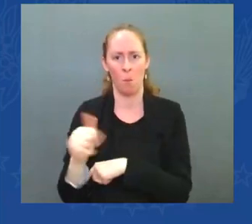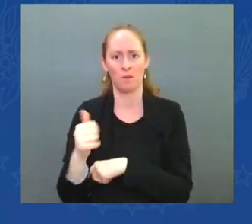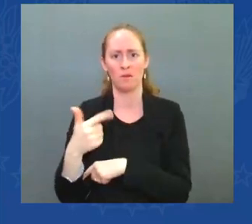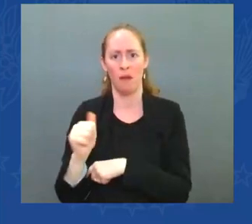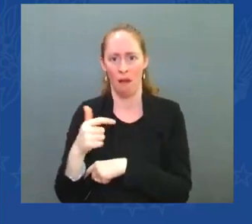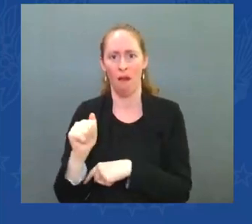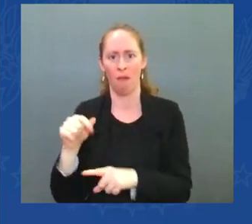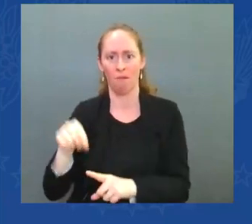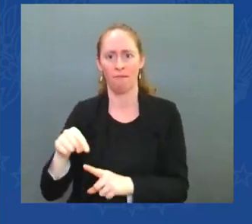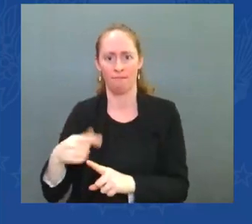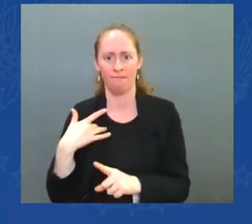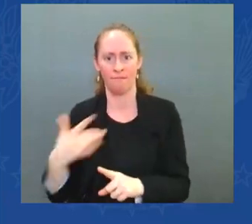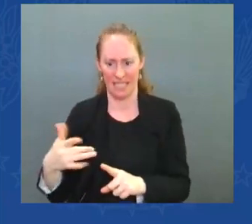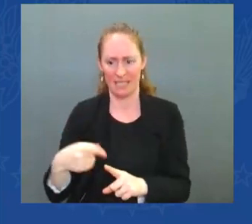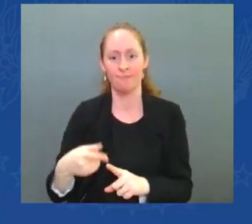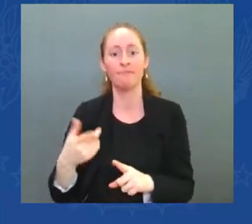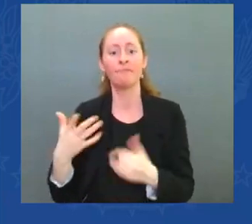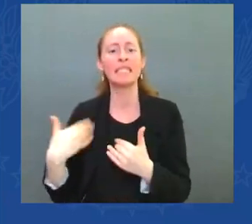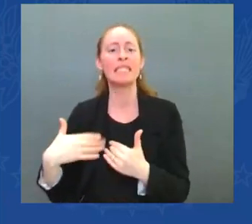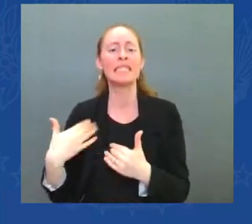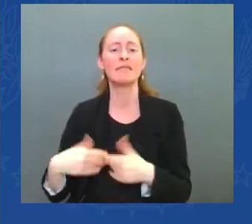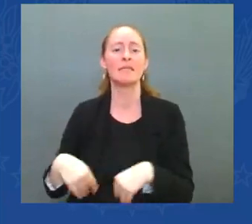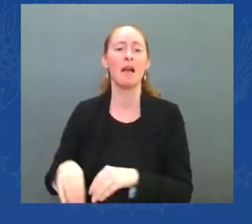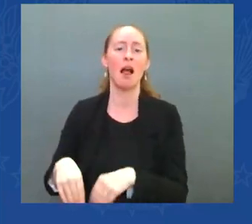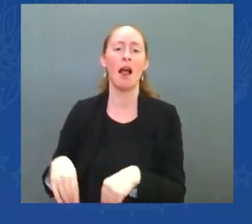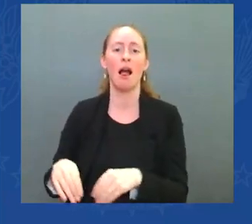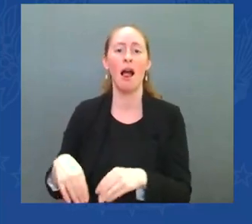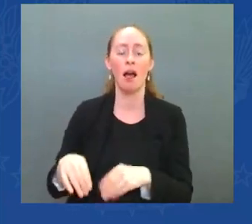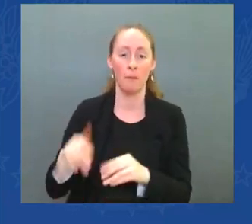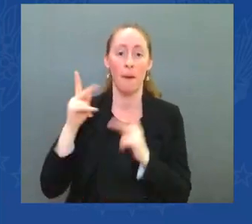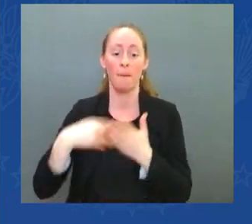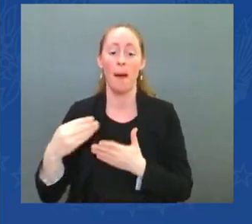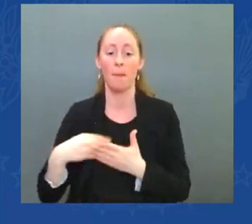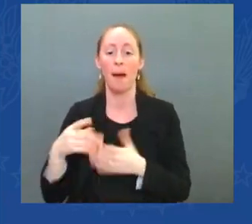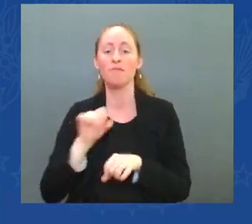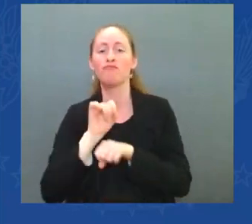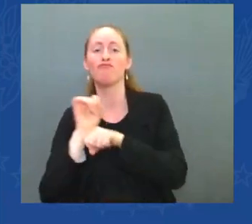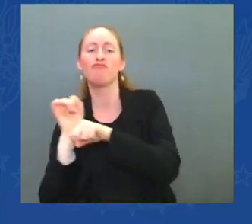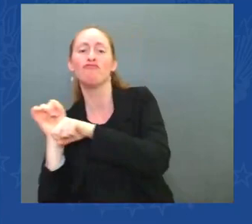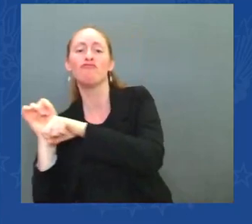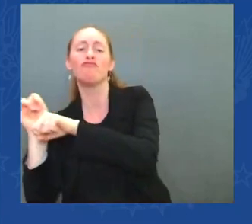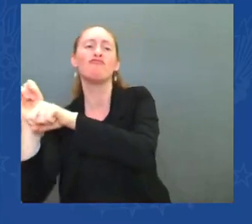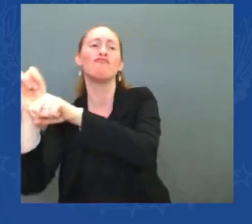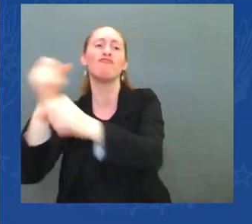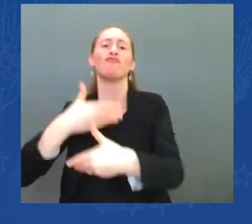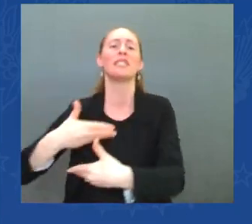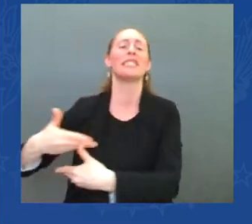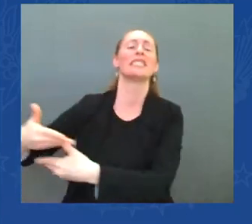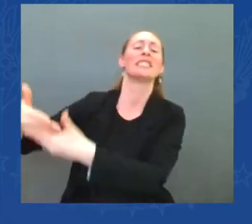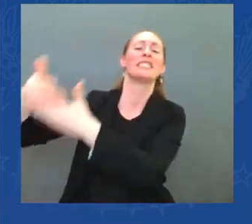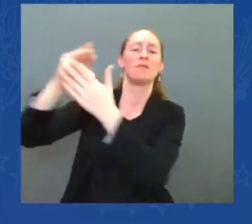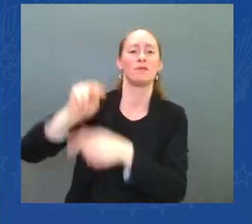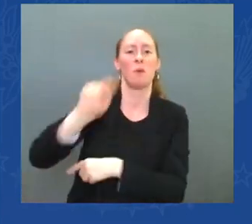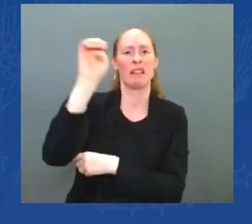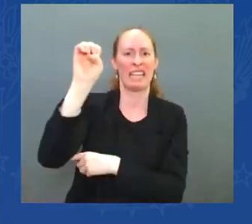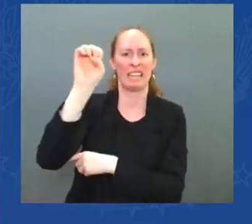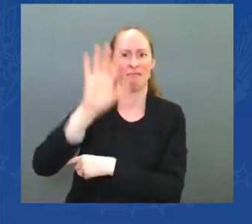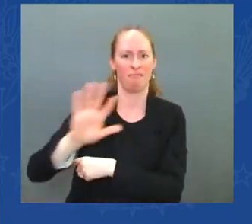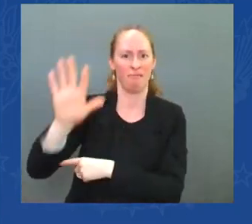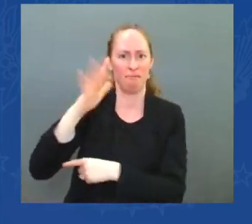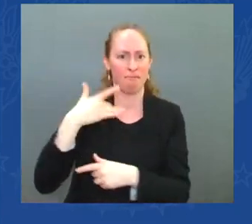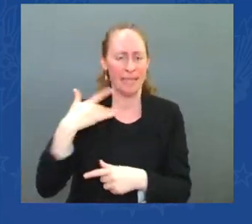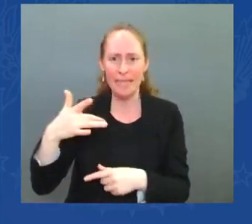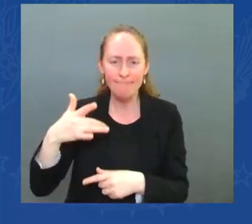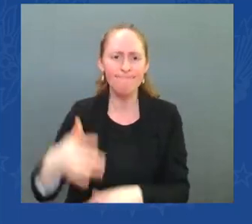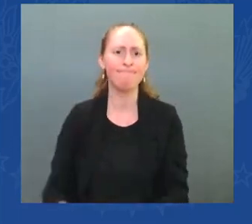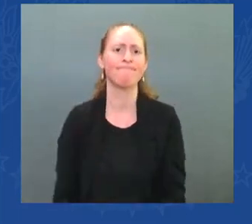funding strategies we know reduce gun crime, community policing, and community violence interruption. Look, I've said it